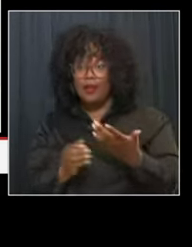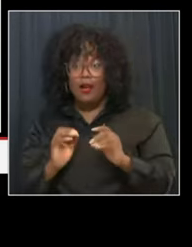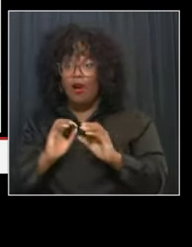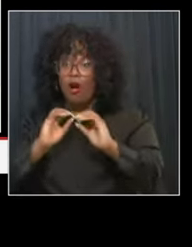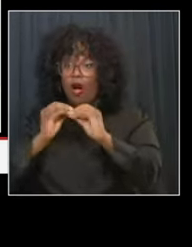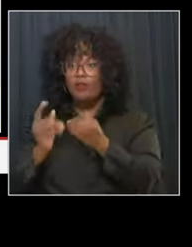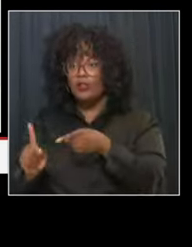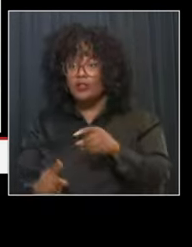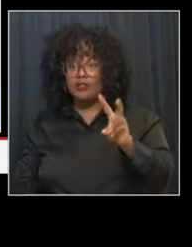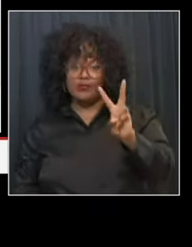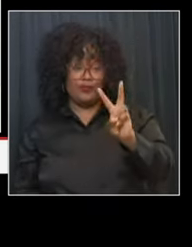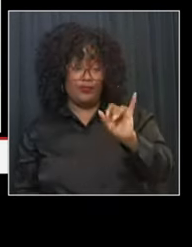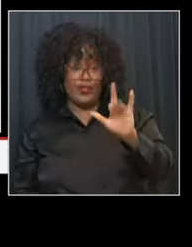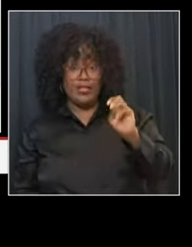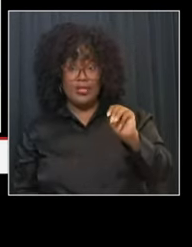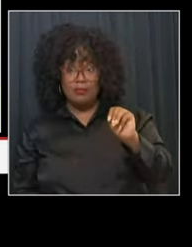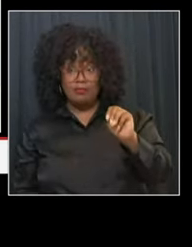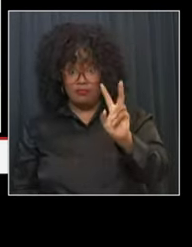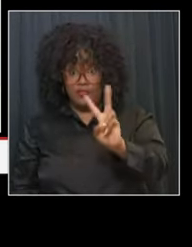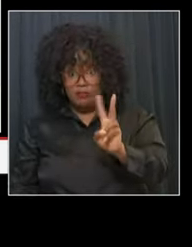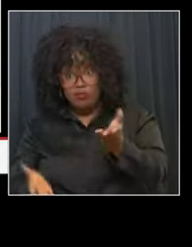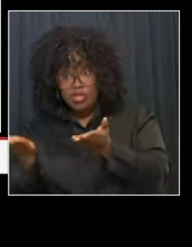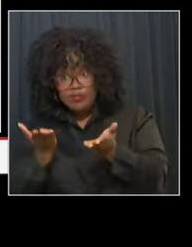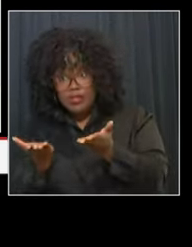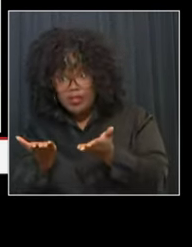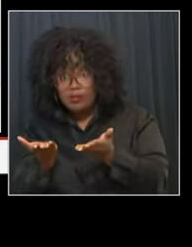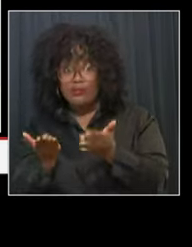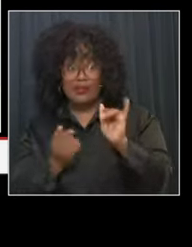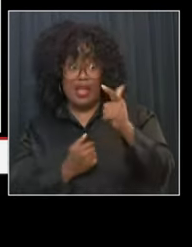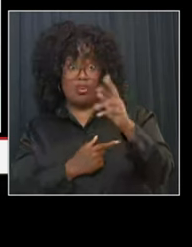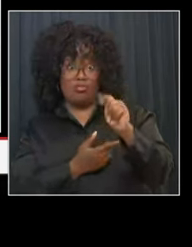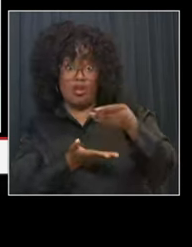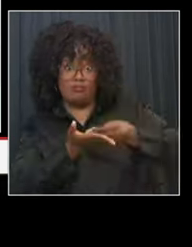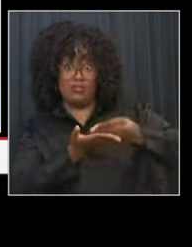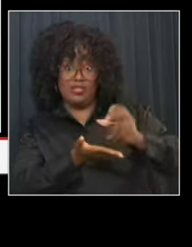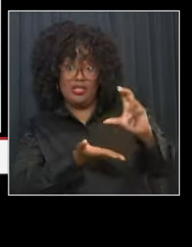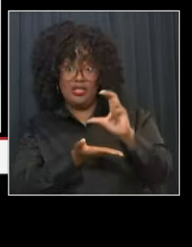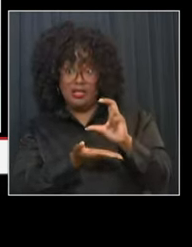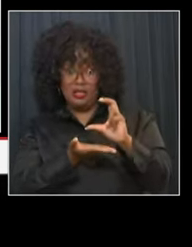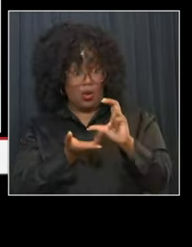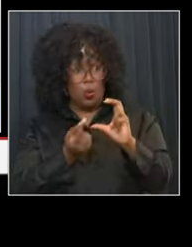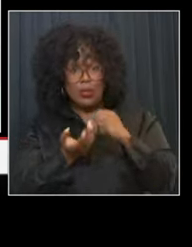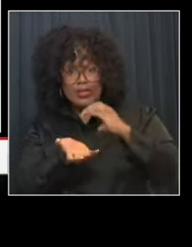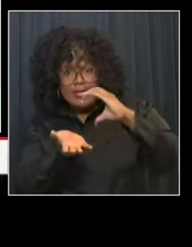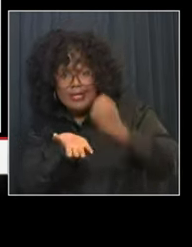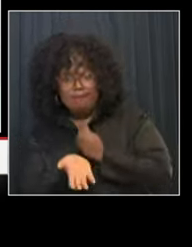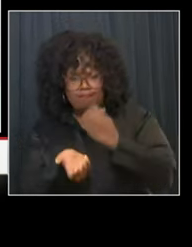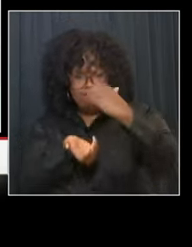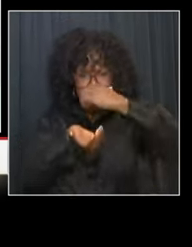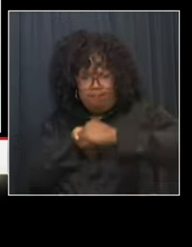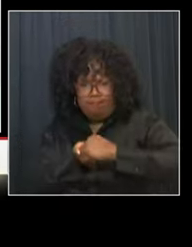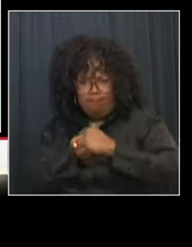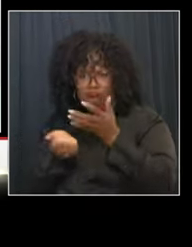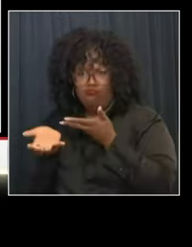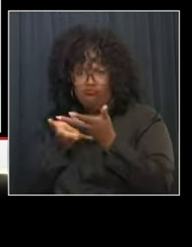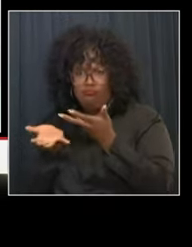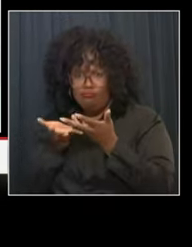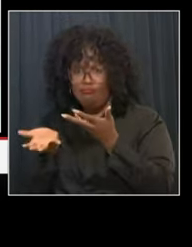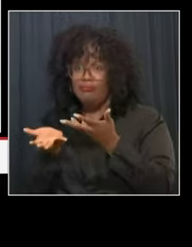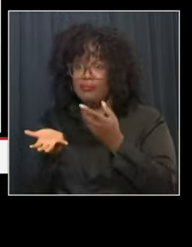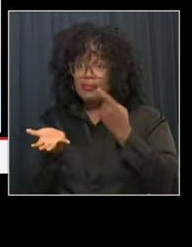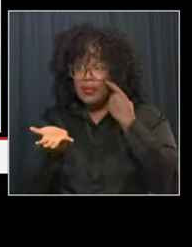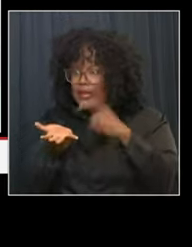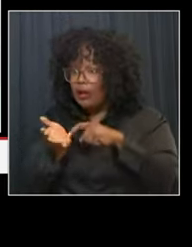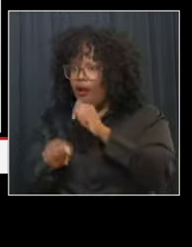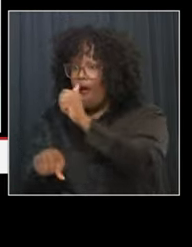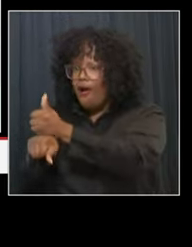$100 million in granting with community-based organizations, and several grants that we've started really in partnership with